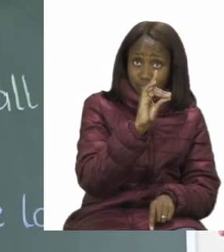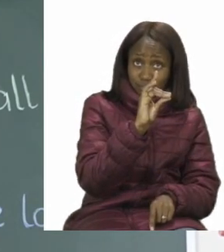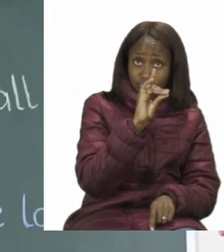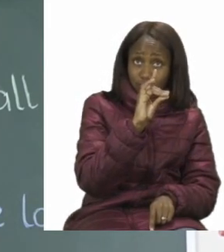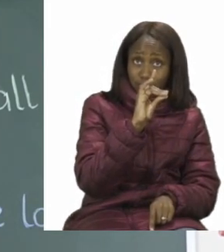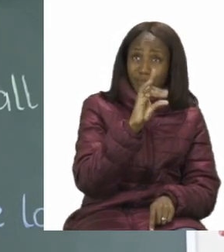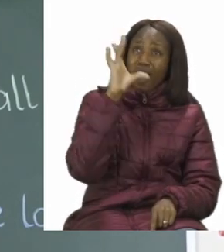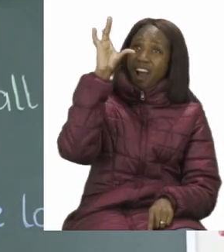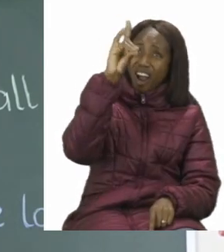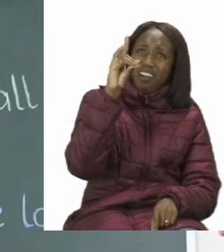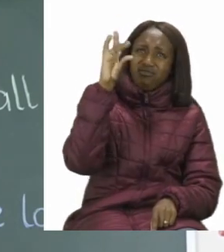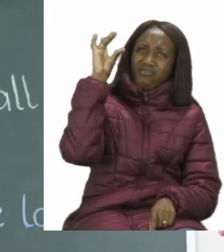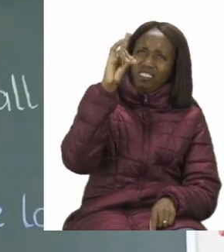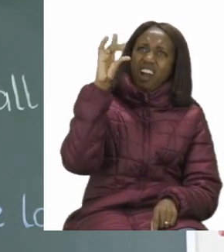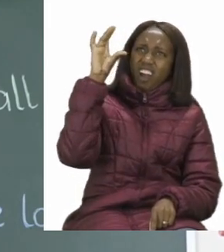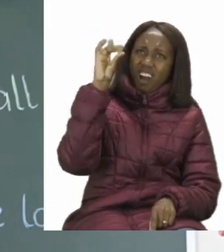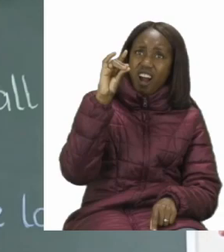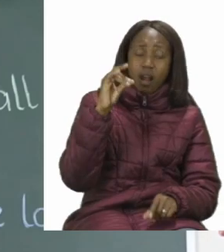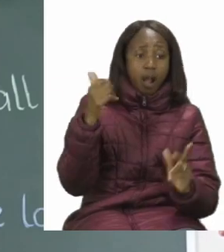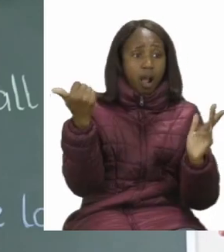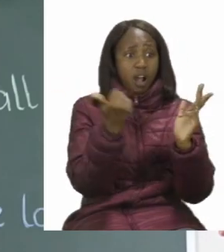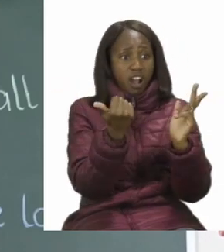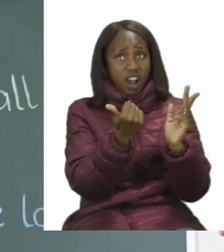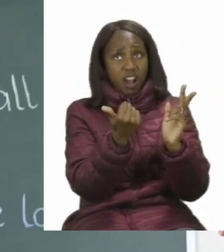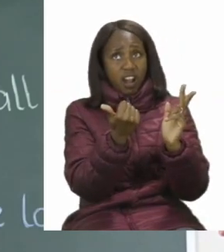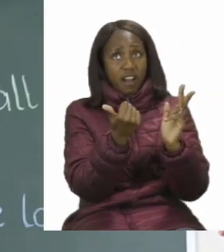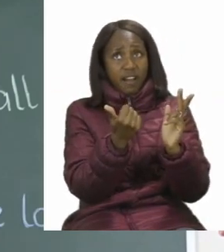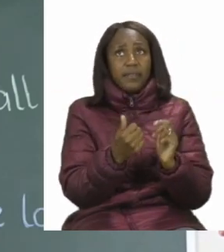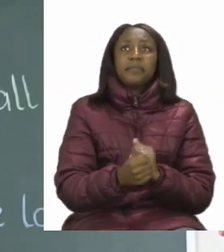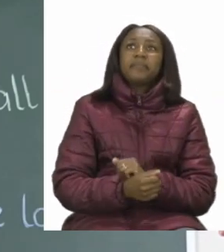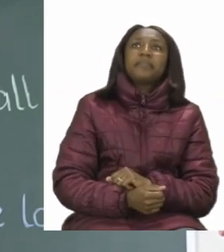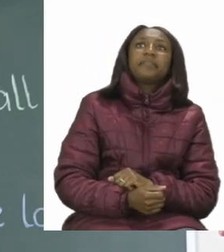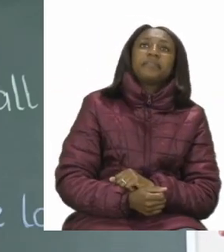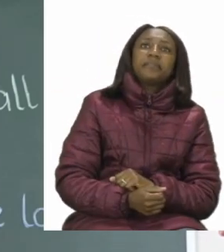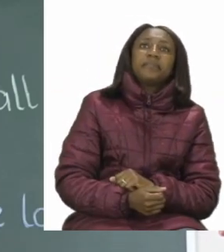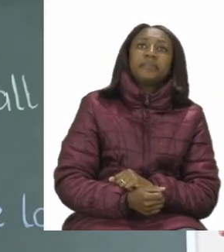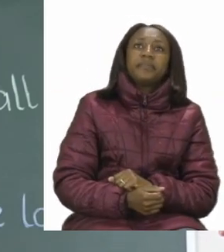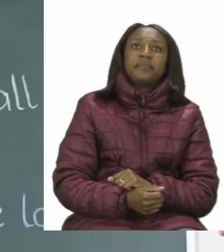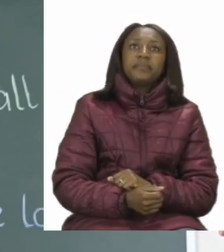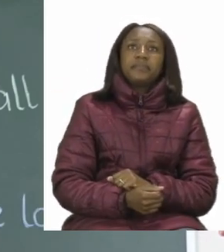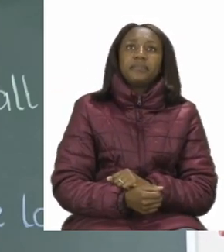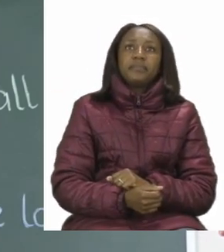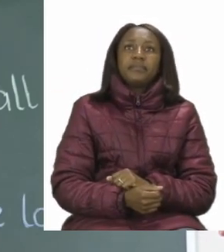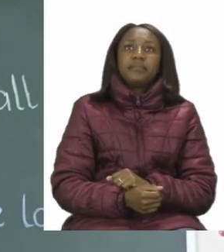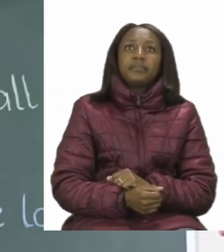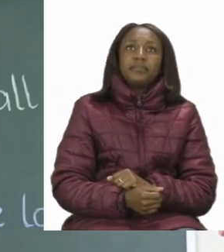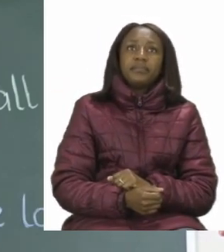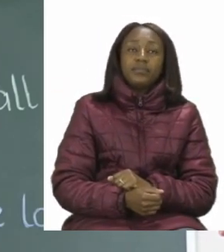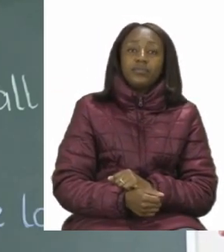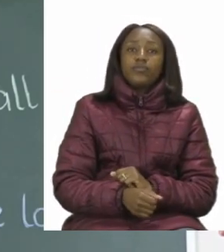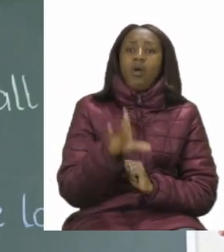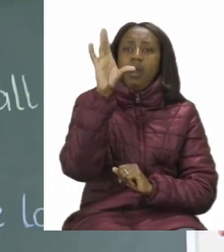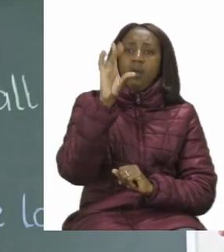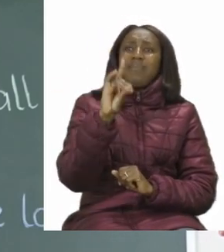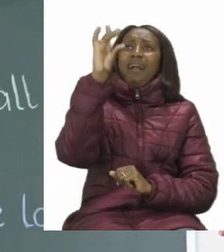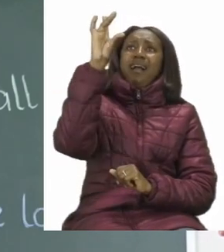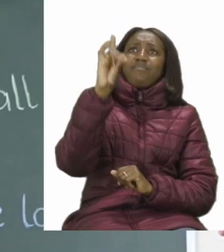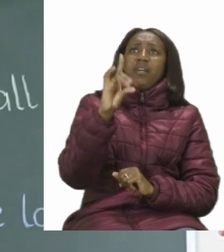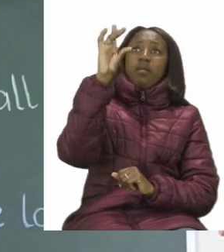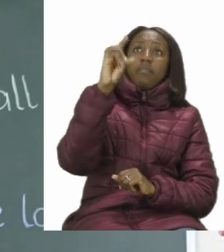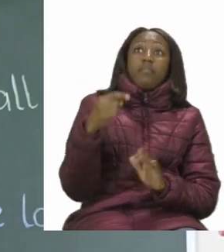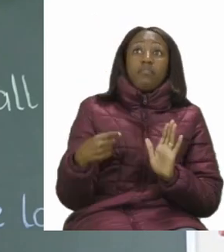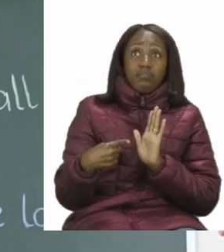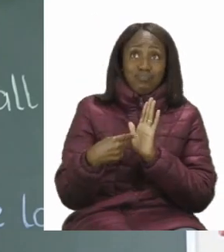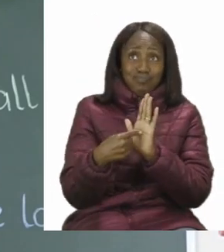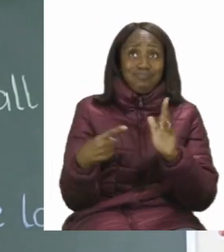is barking at the thief. The phrase is barking is showing that it's